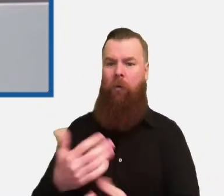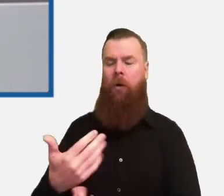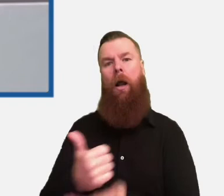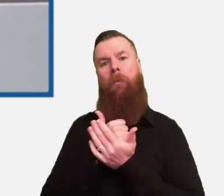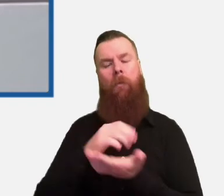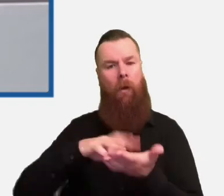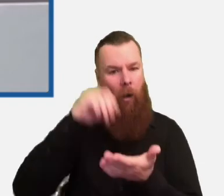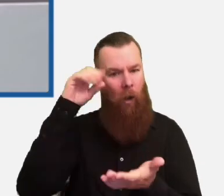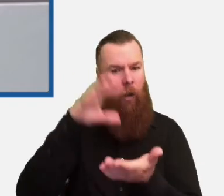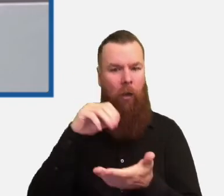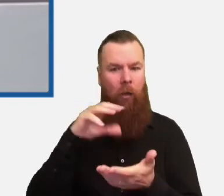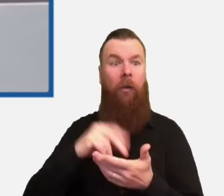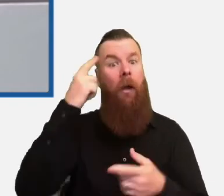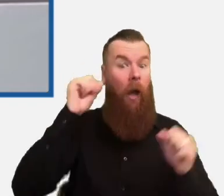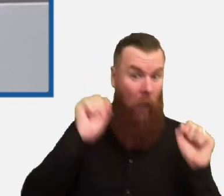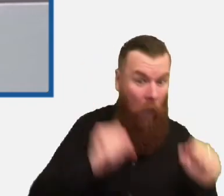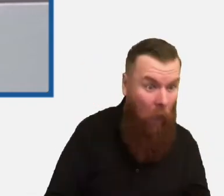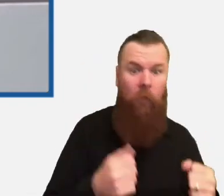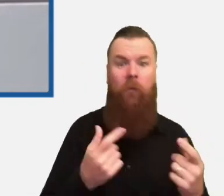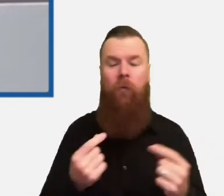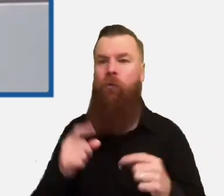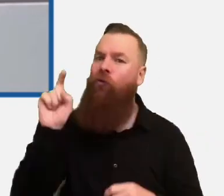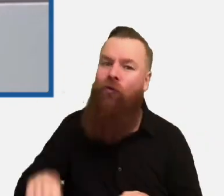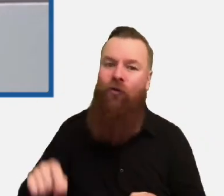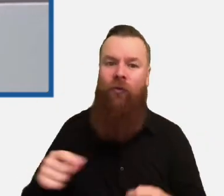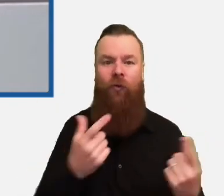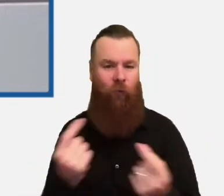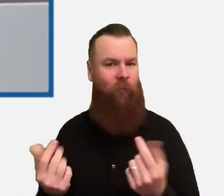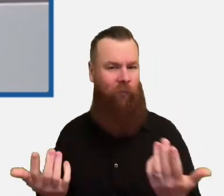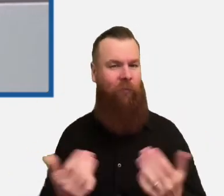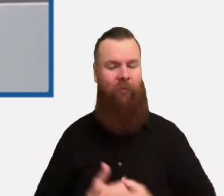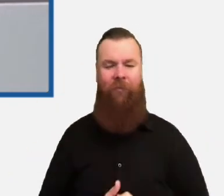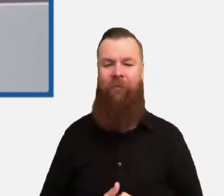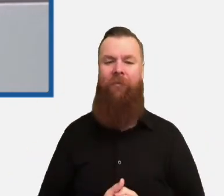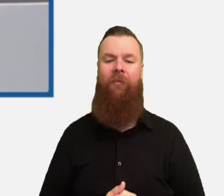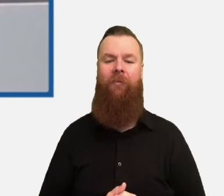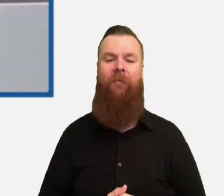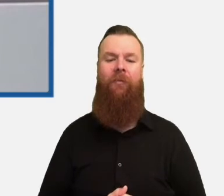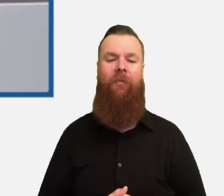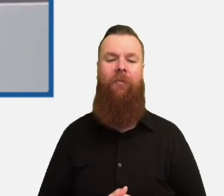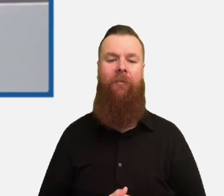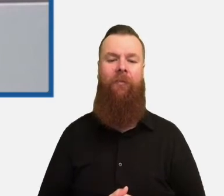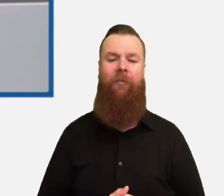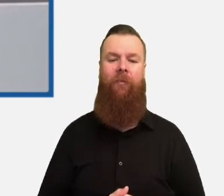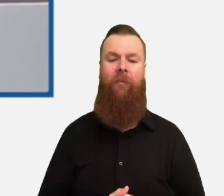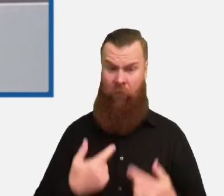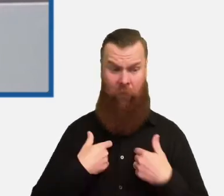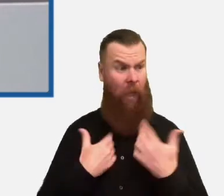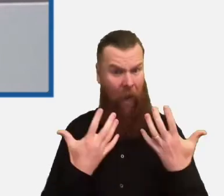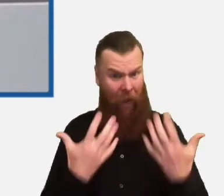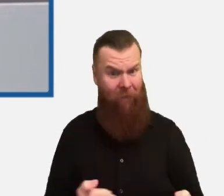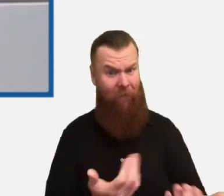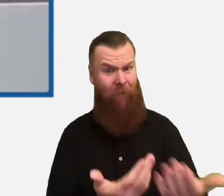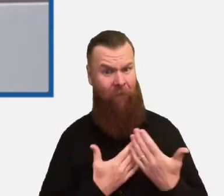say, in our case, we had to send and receive some 200 healthcare workers to